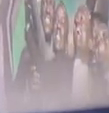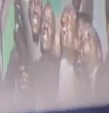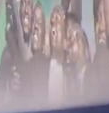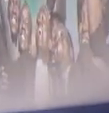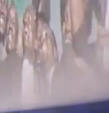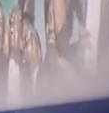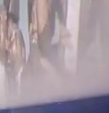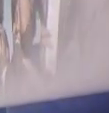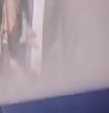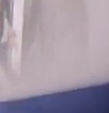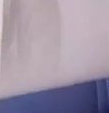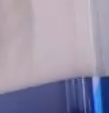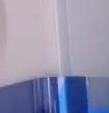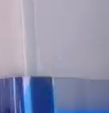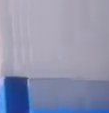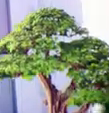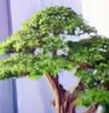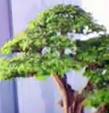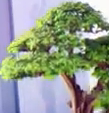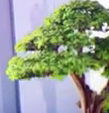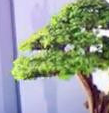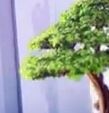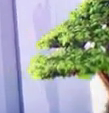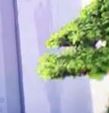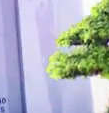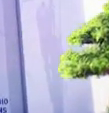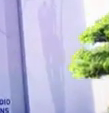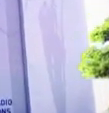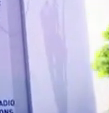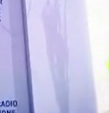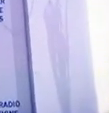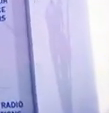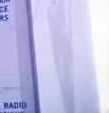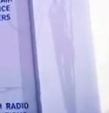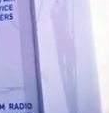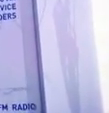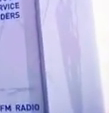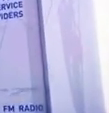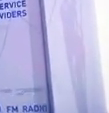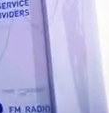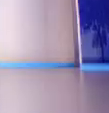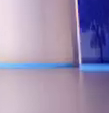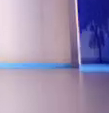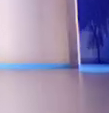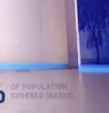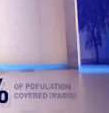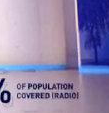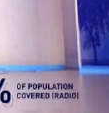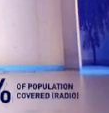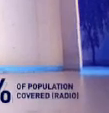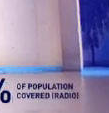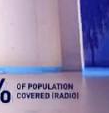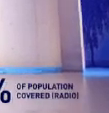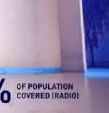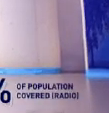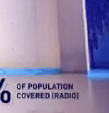a vibrant culture, enabling communication for all. Down the years, we've created memories and